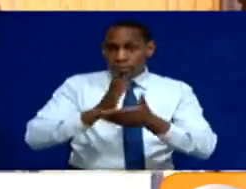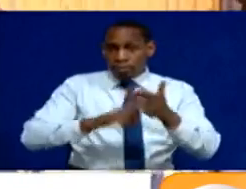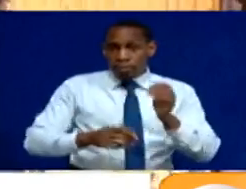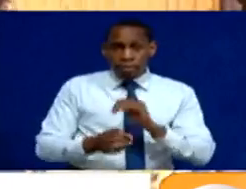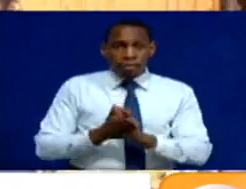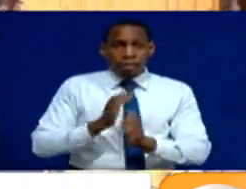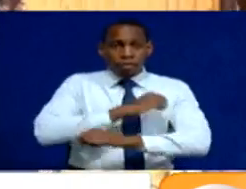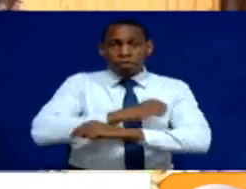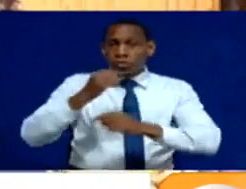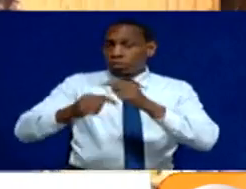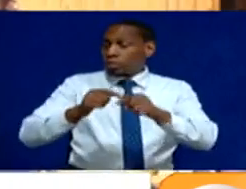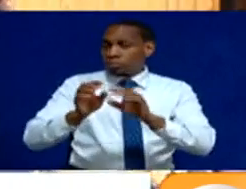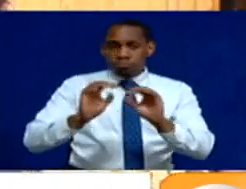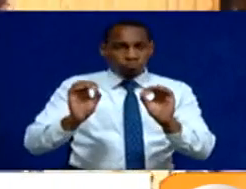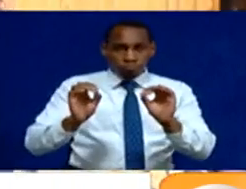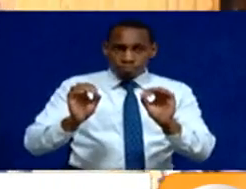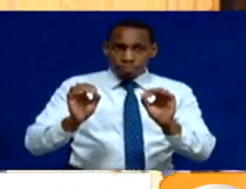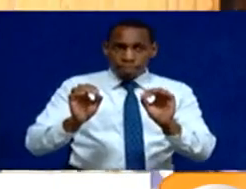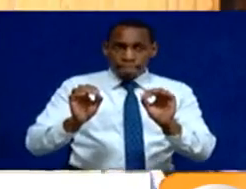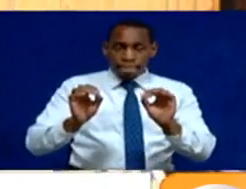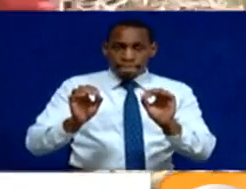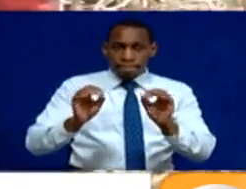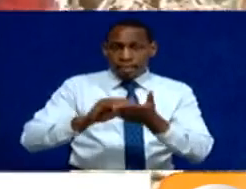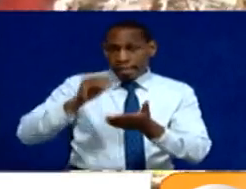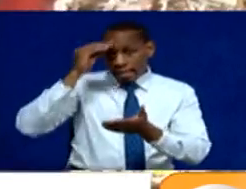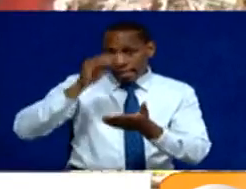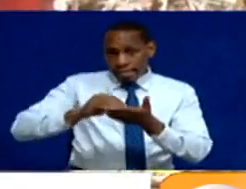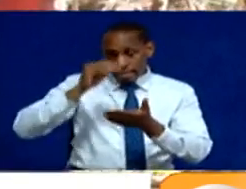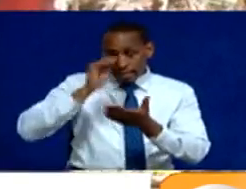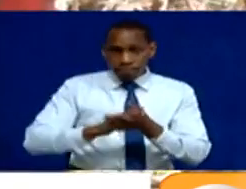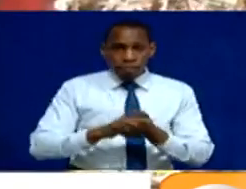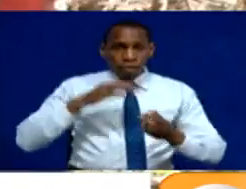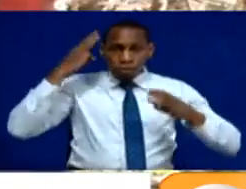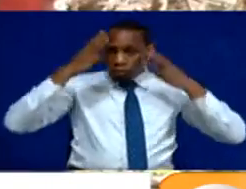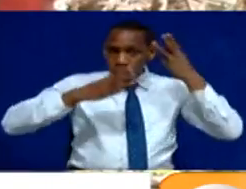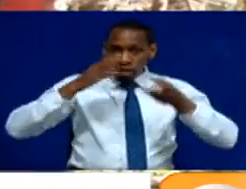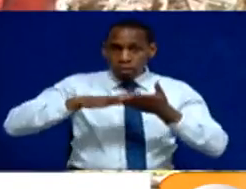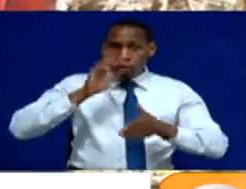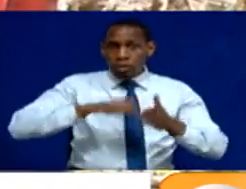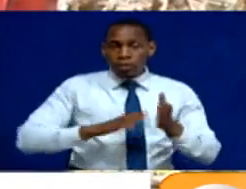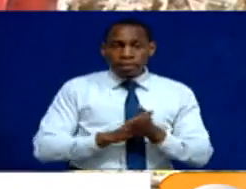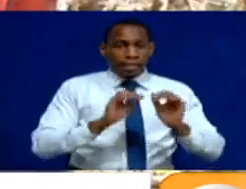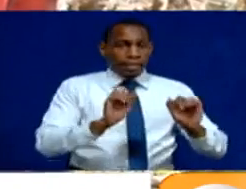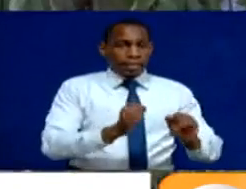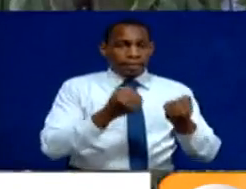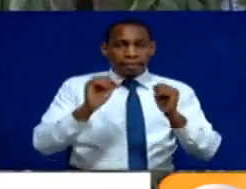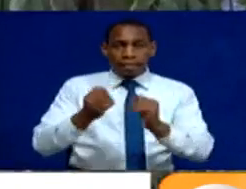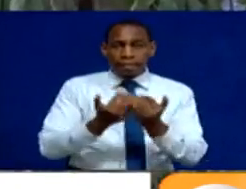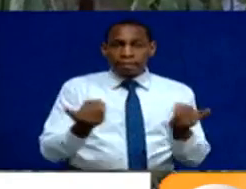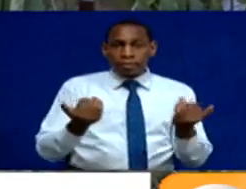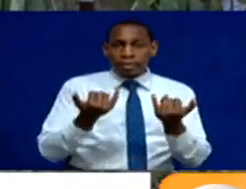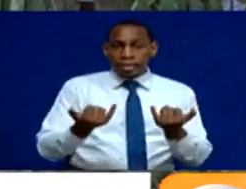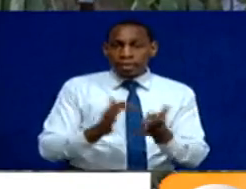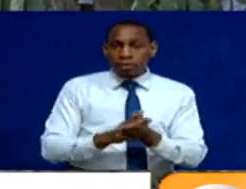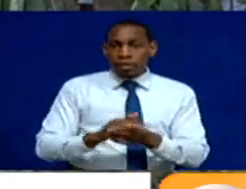kwamba hakuna mashule yenye inaendelea na masomo. But more worrying to residents here is the safety of their children who